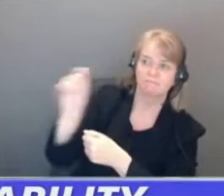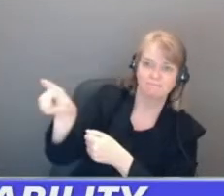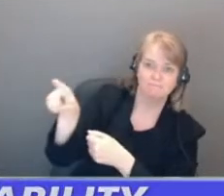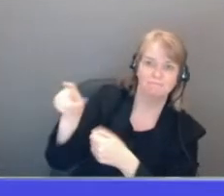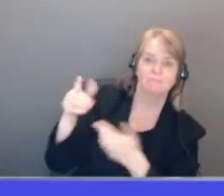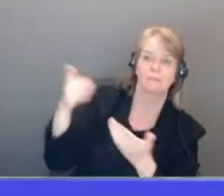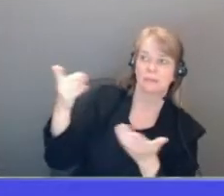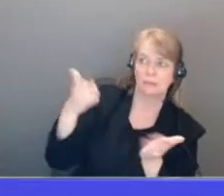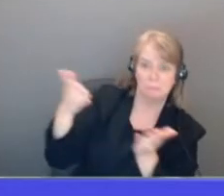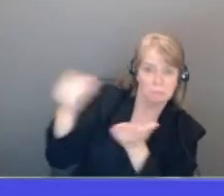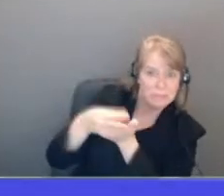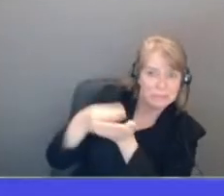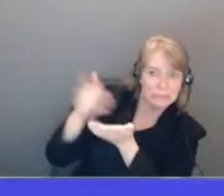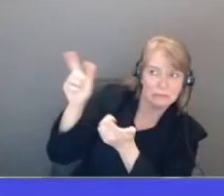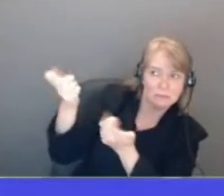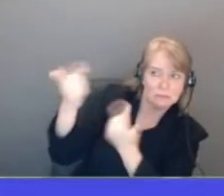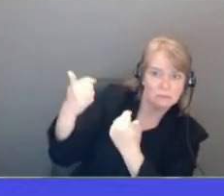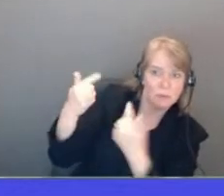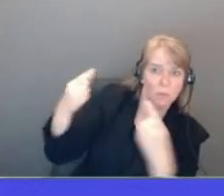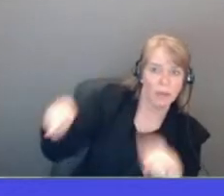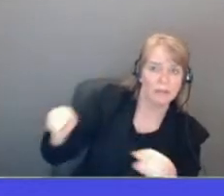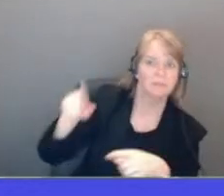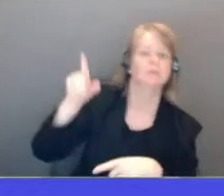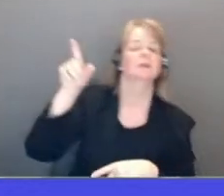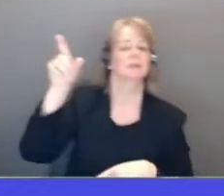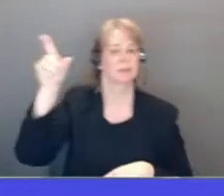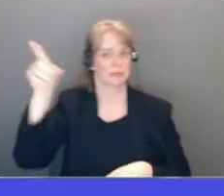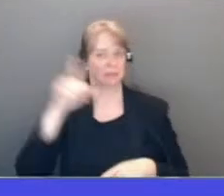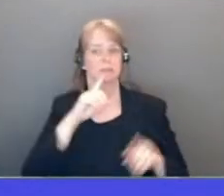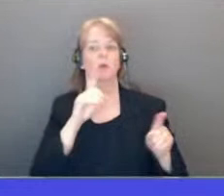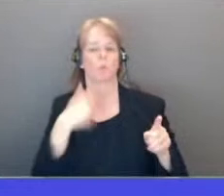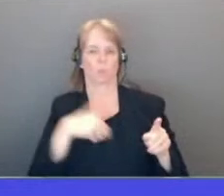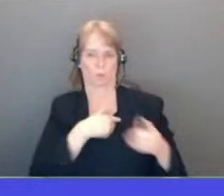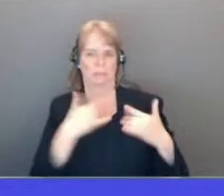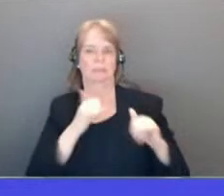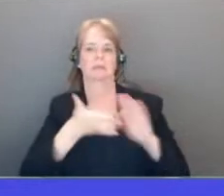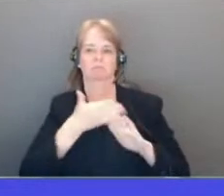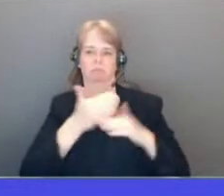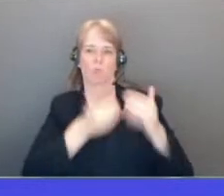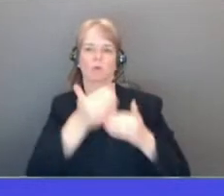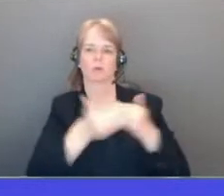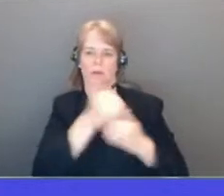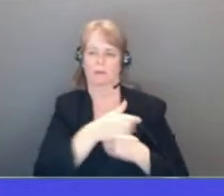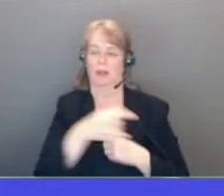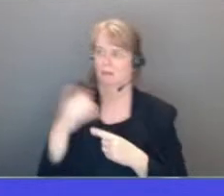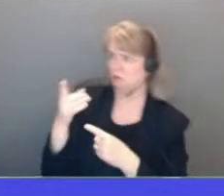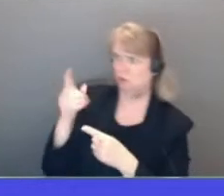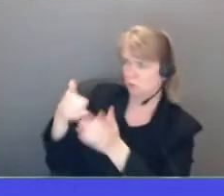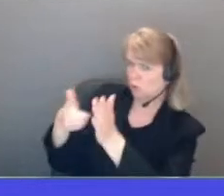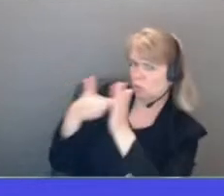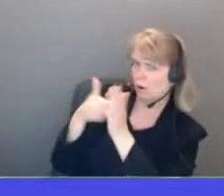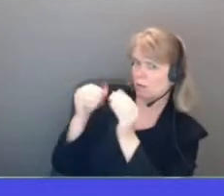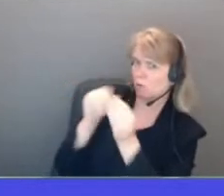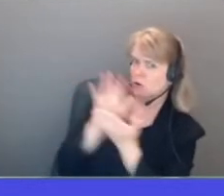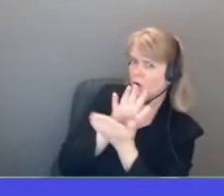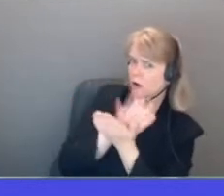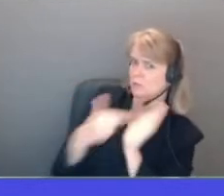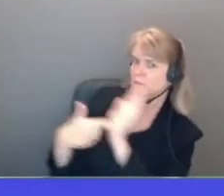asking if he required more documents. He says he's working on it, and I hope